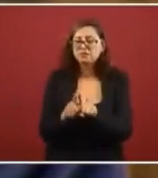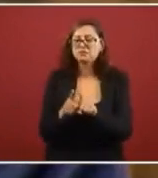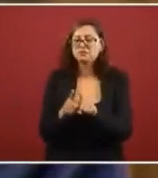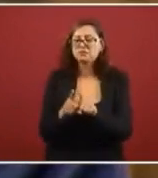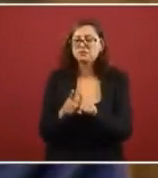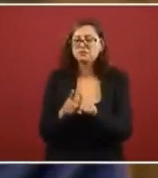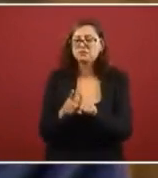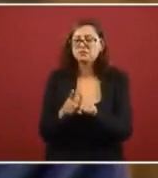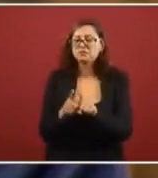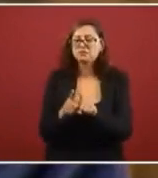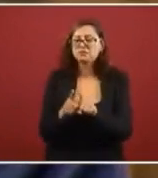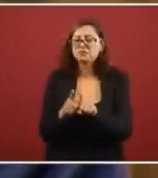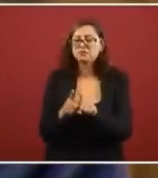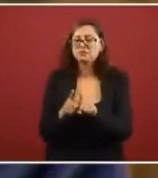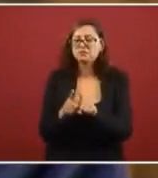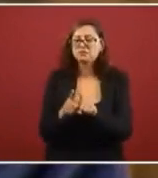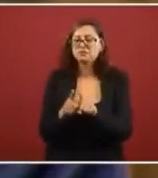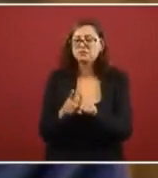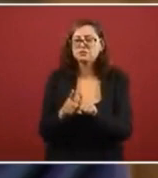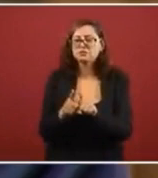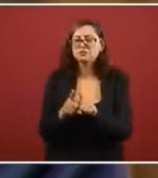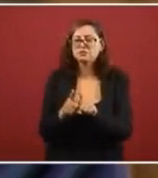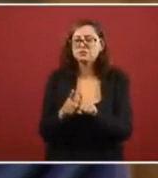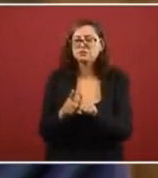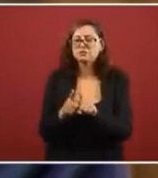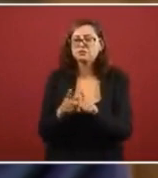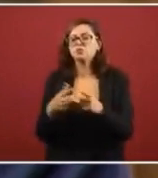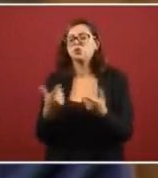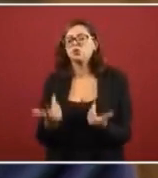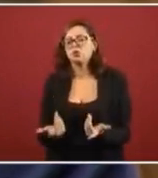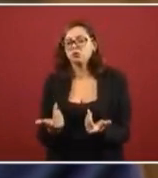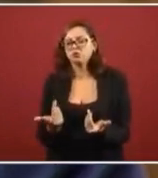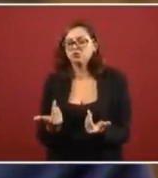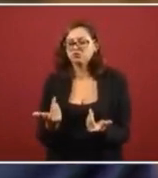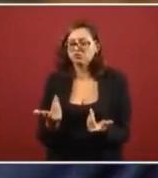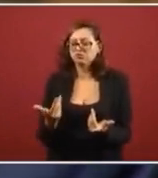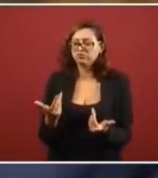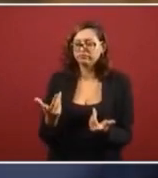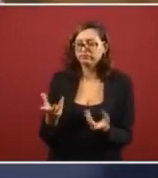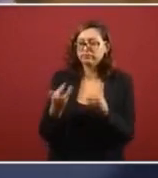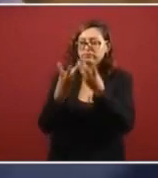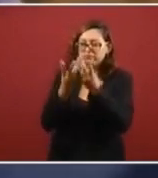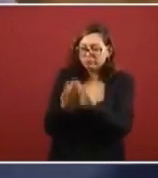which in turn forms part of